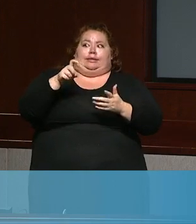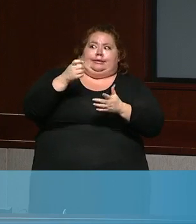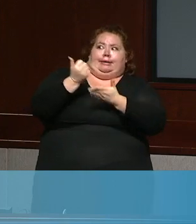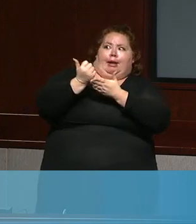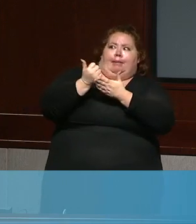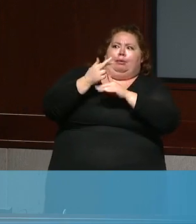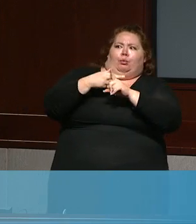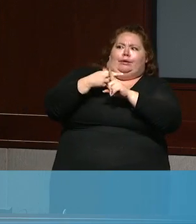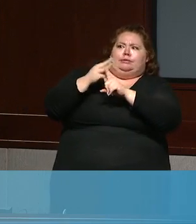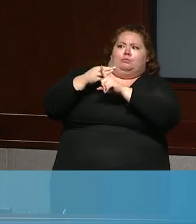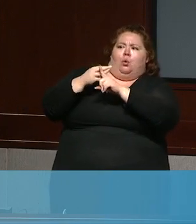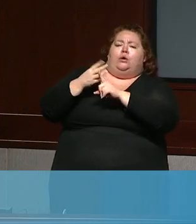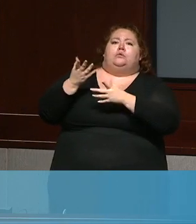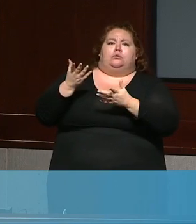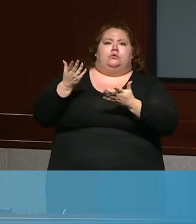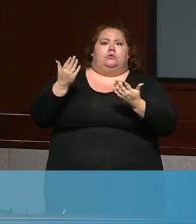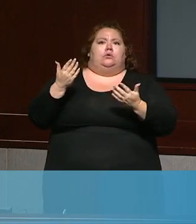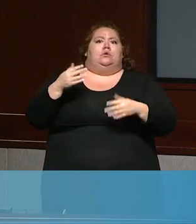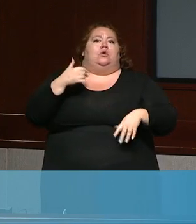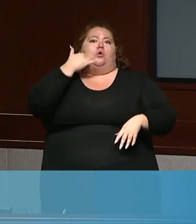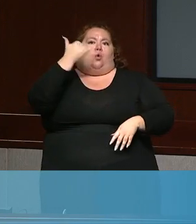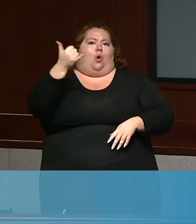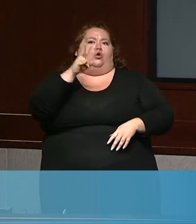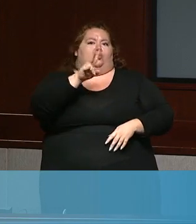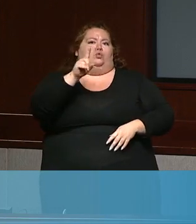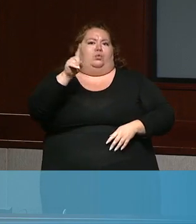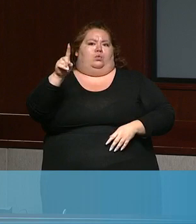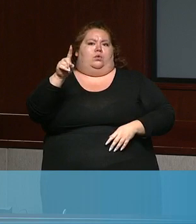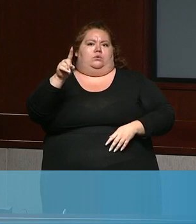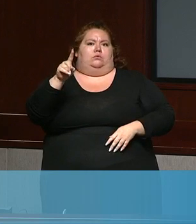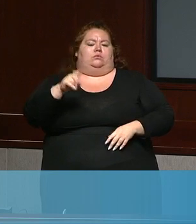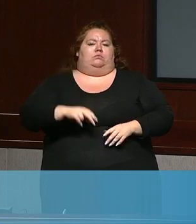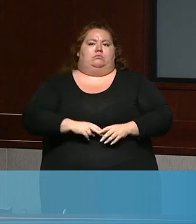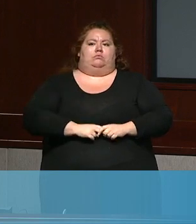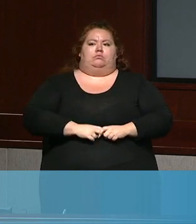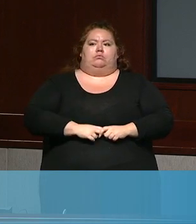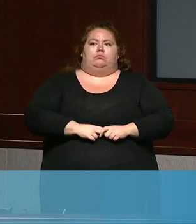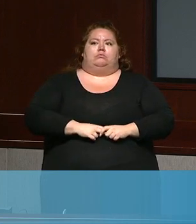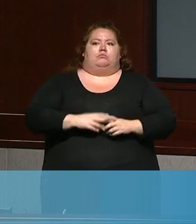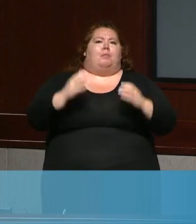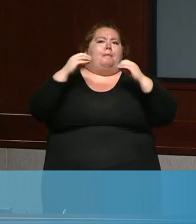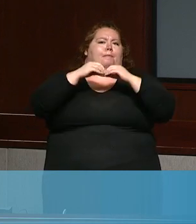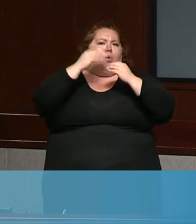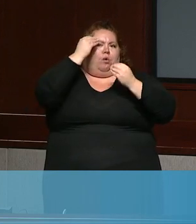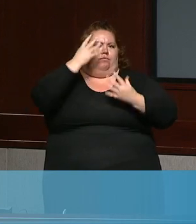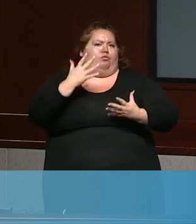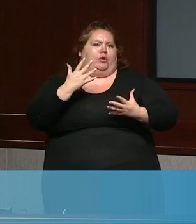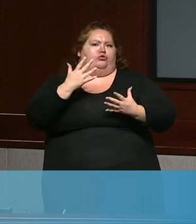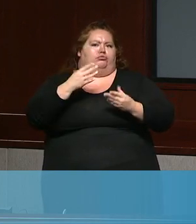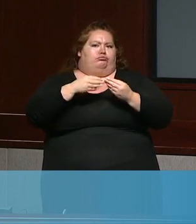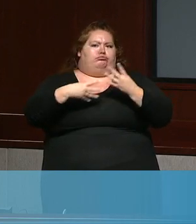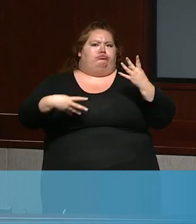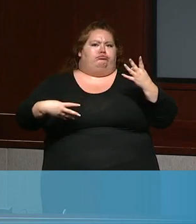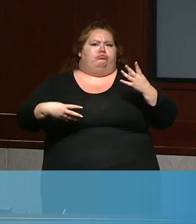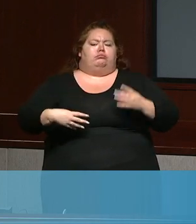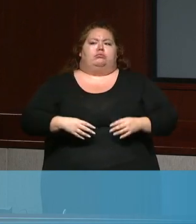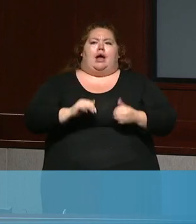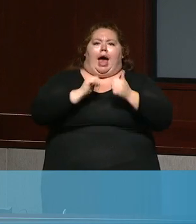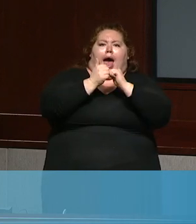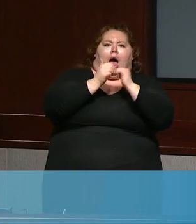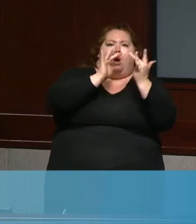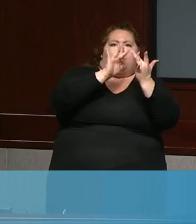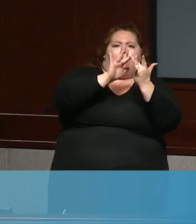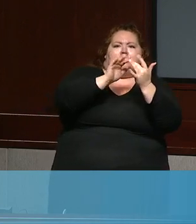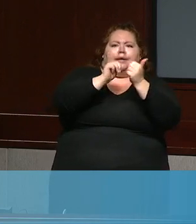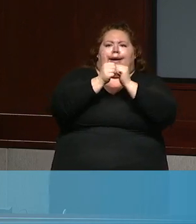rental assistance, you can call 211 for that information and how you contact and